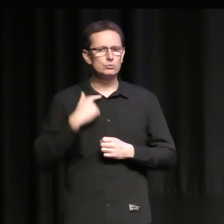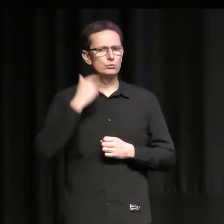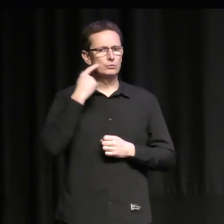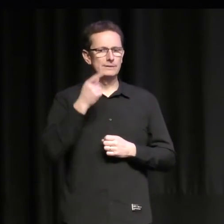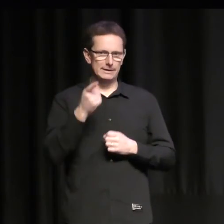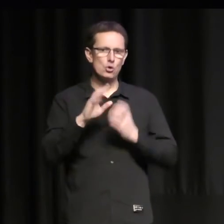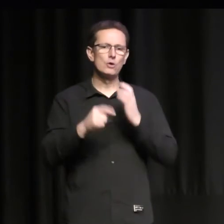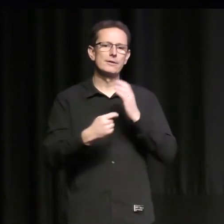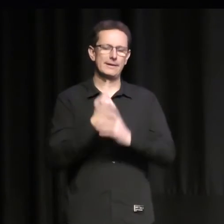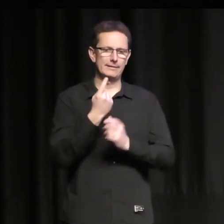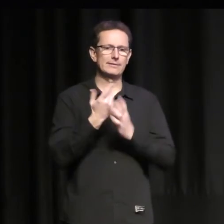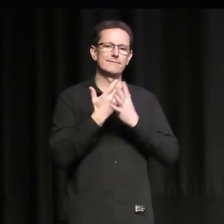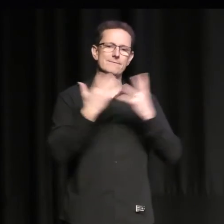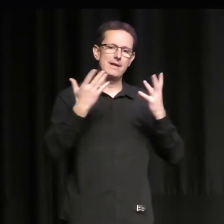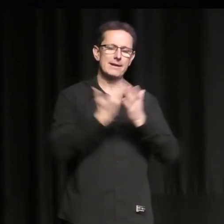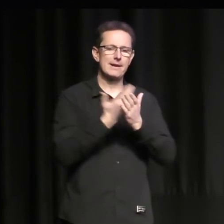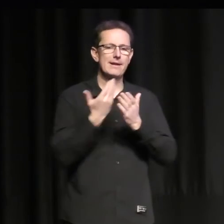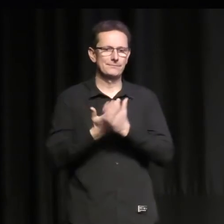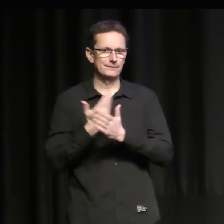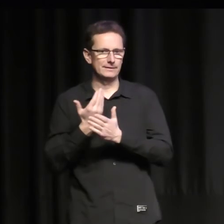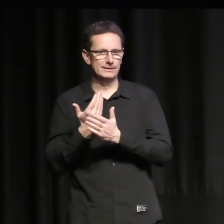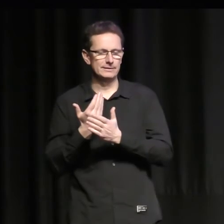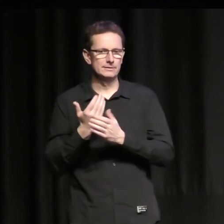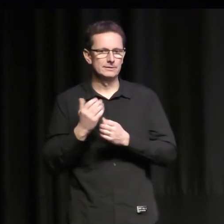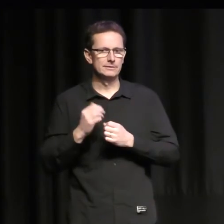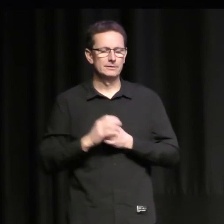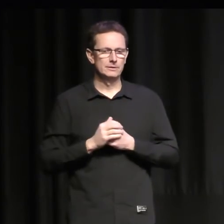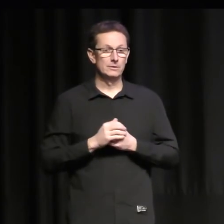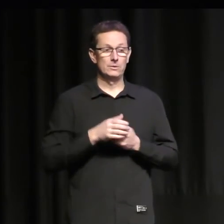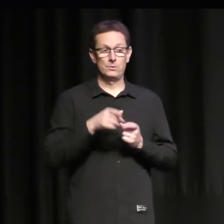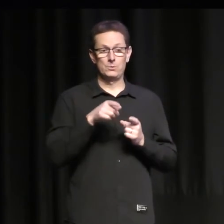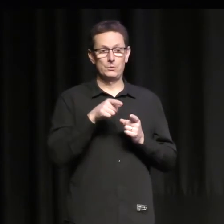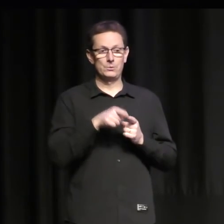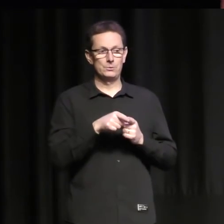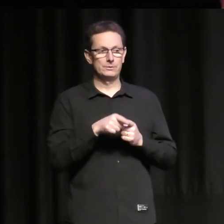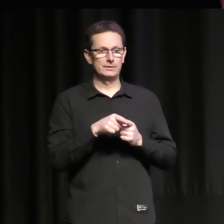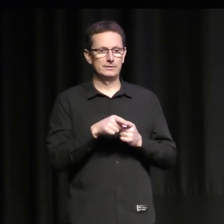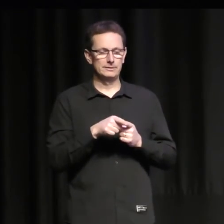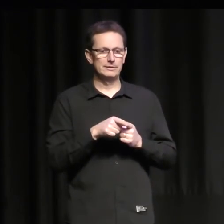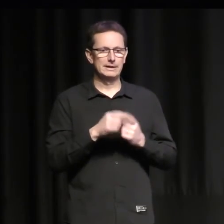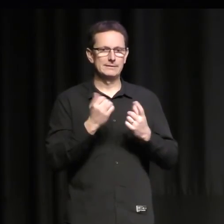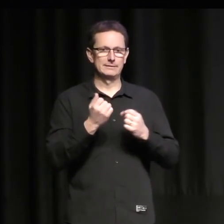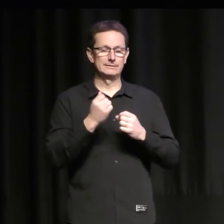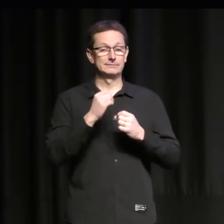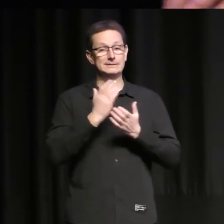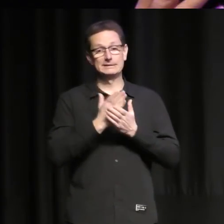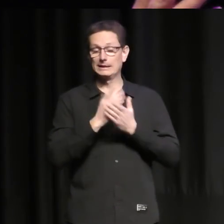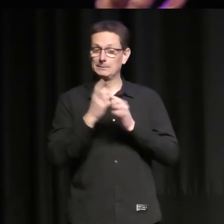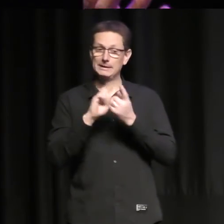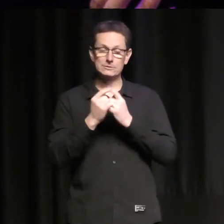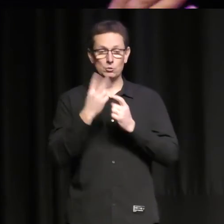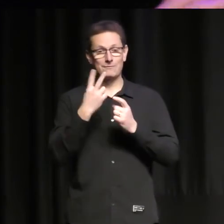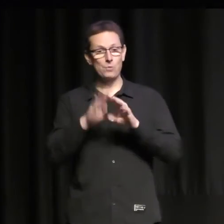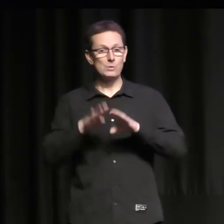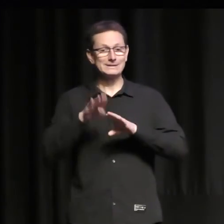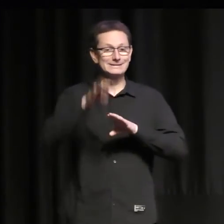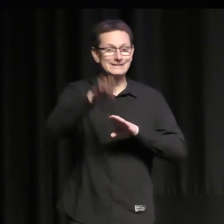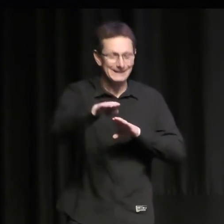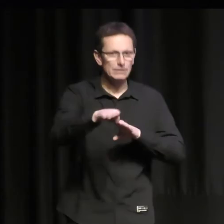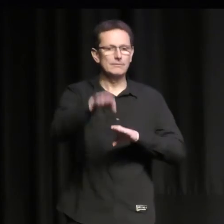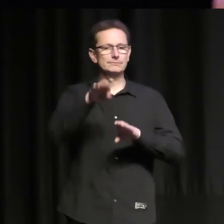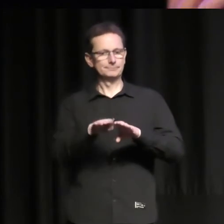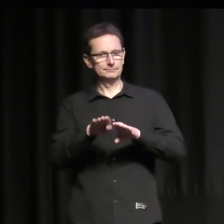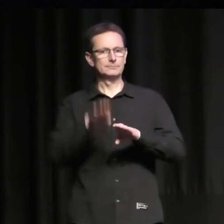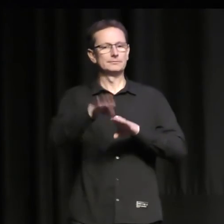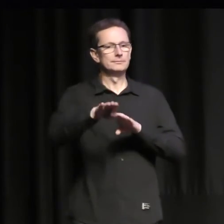a number of countries. And there will be cases of 2 steps forward, 1 back, 1 forward, 2 back.